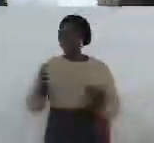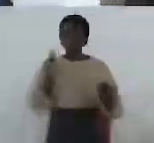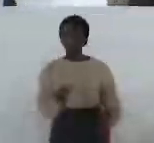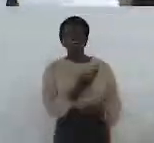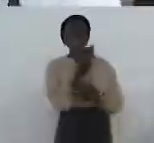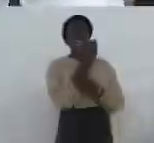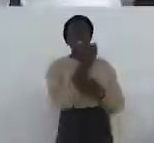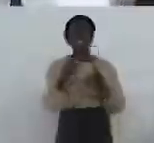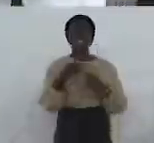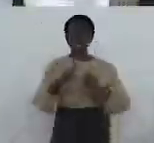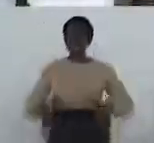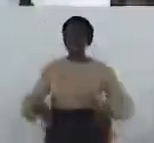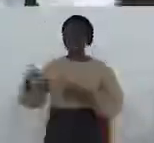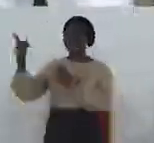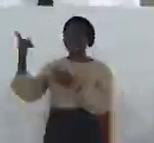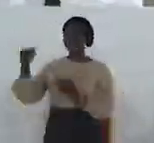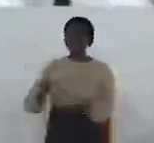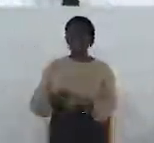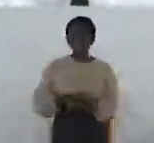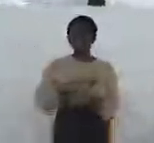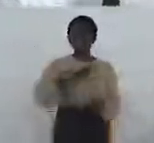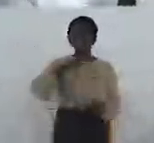RA RA